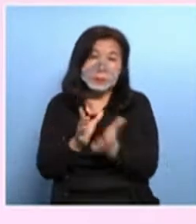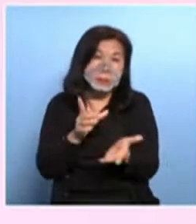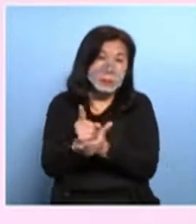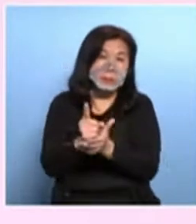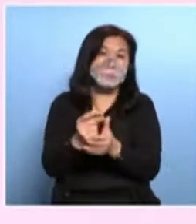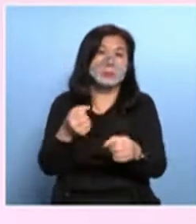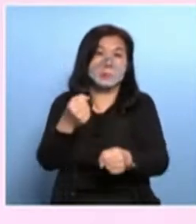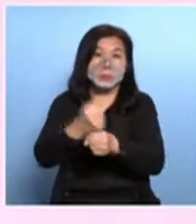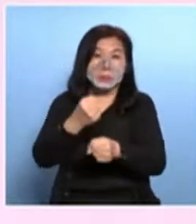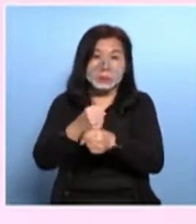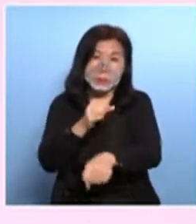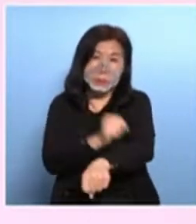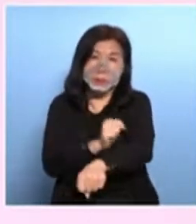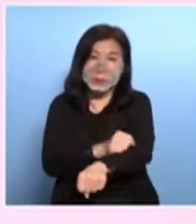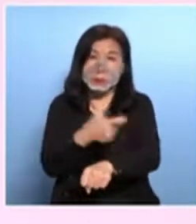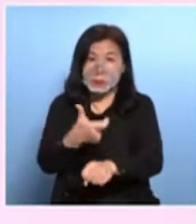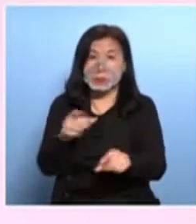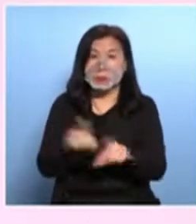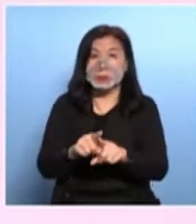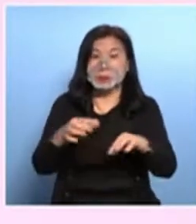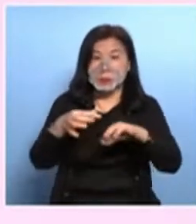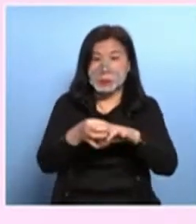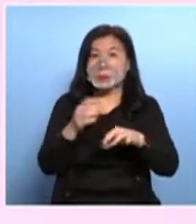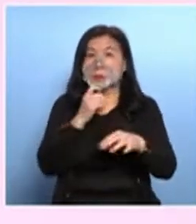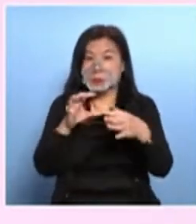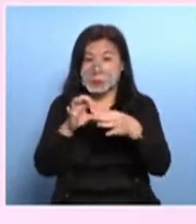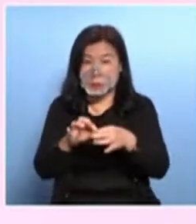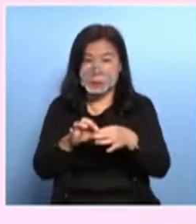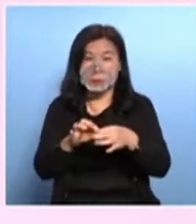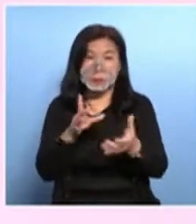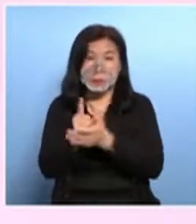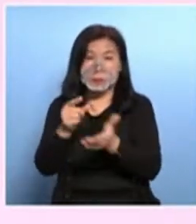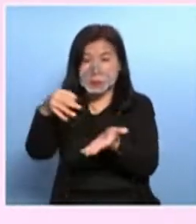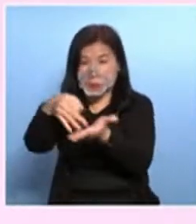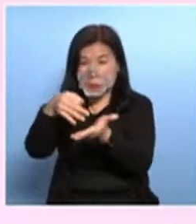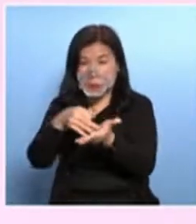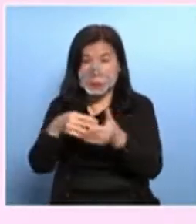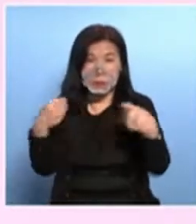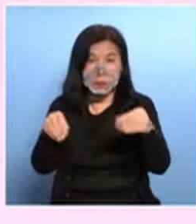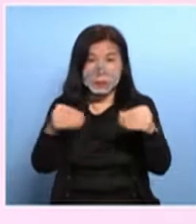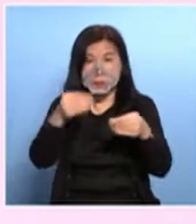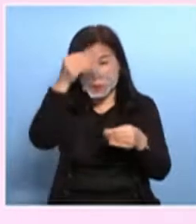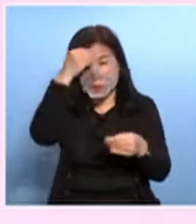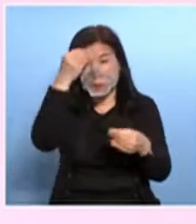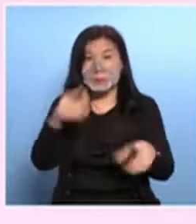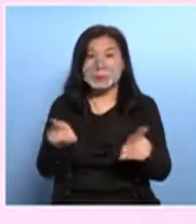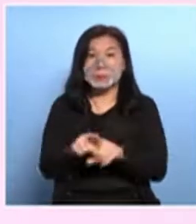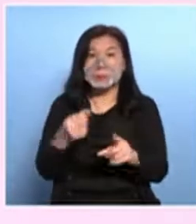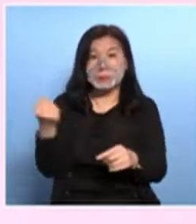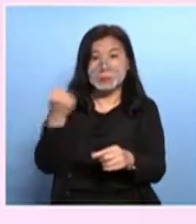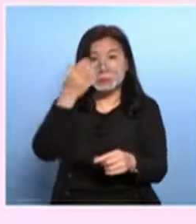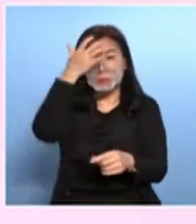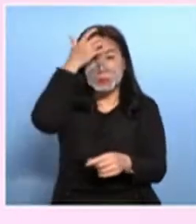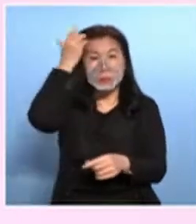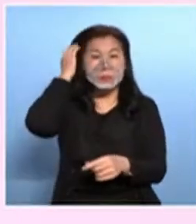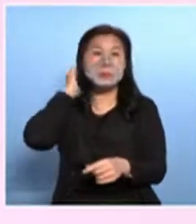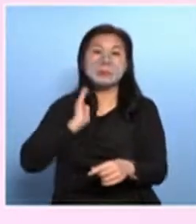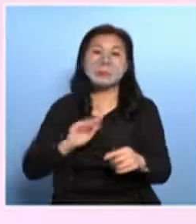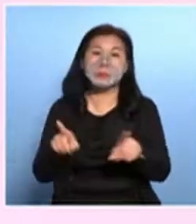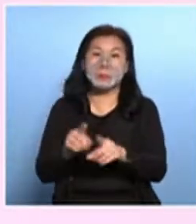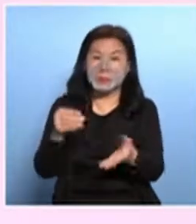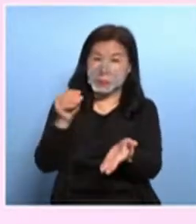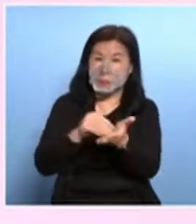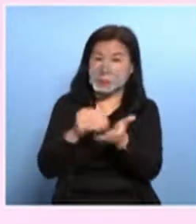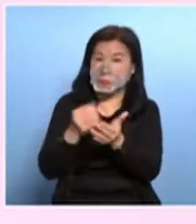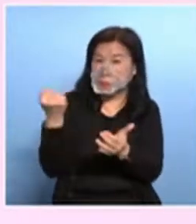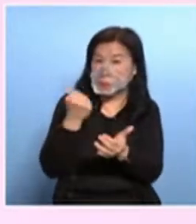professional qualifications so as to encourage practitioners in the financial and other relevant sectors to participate in the training. We are also actively